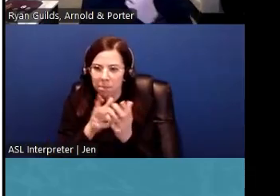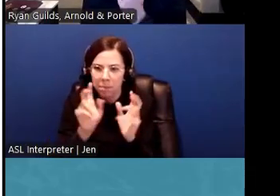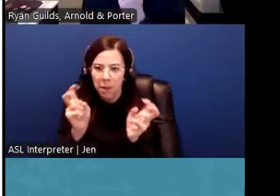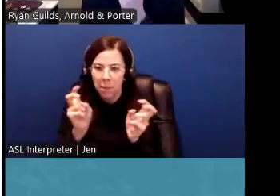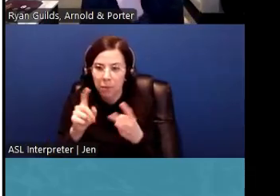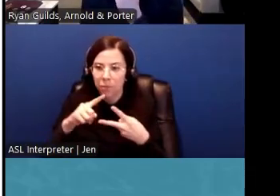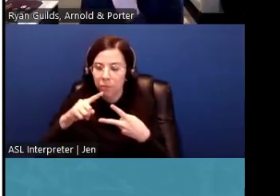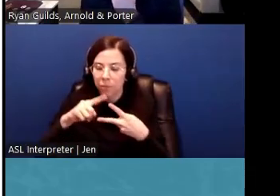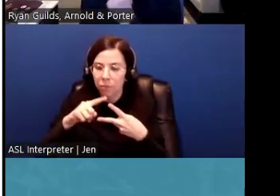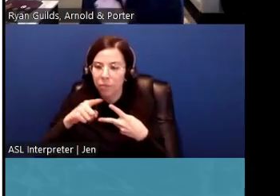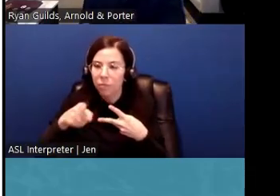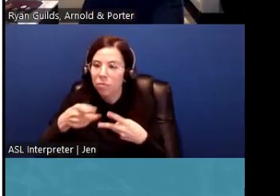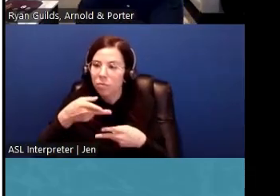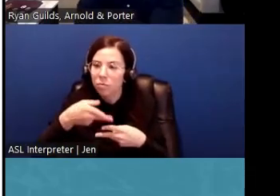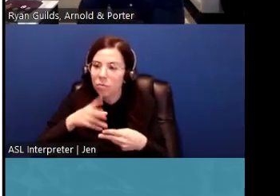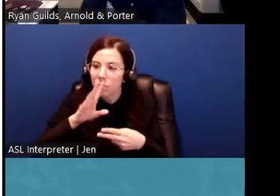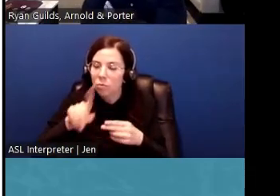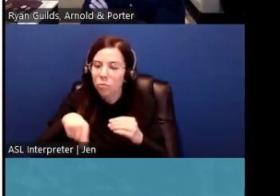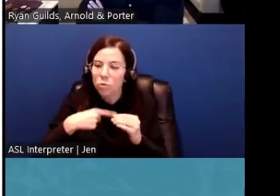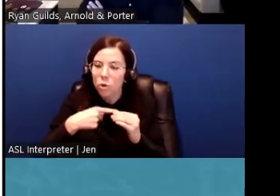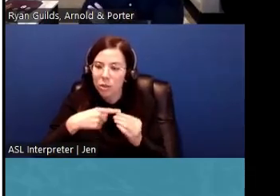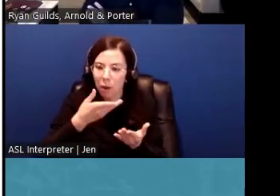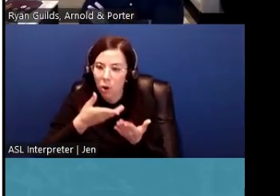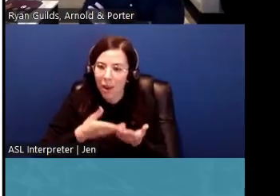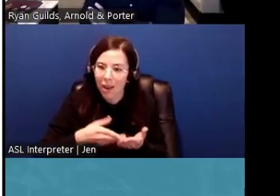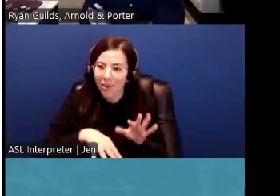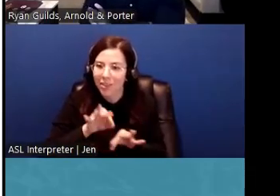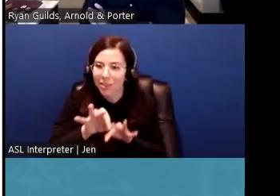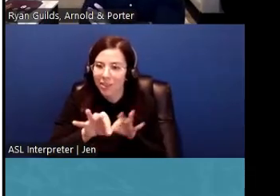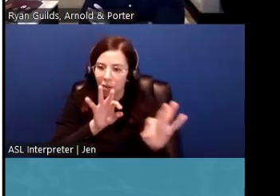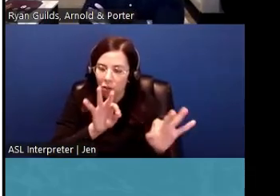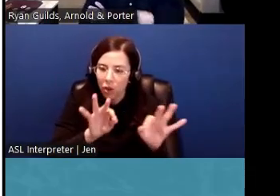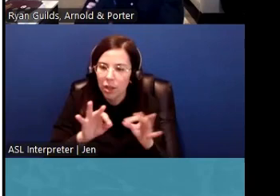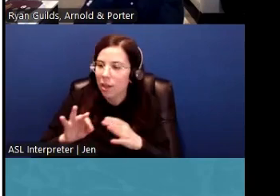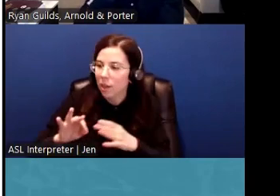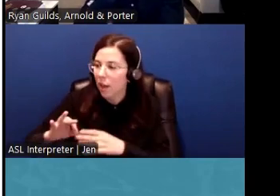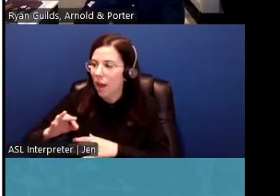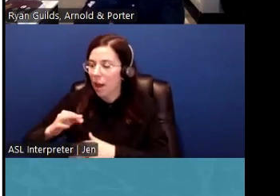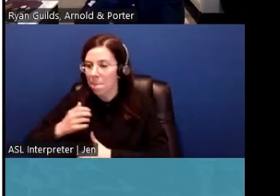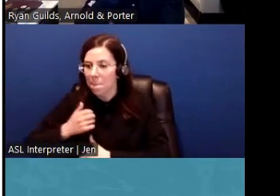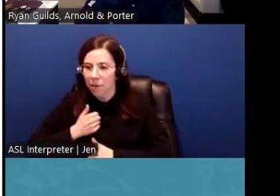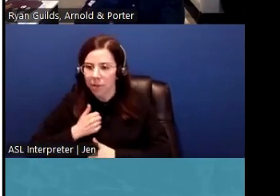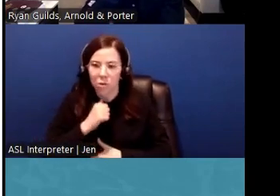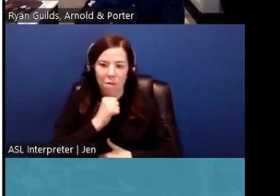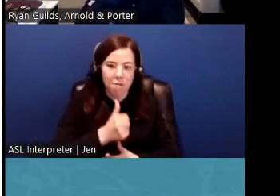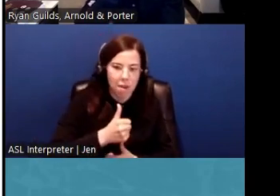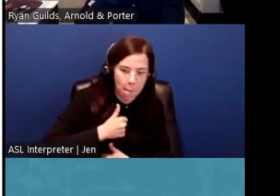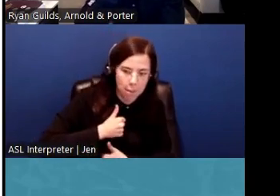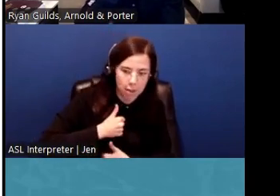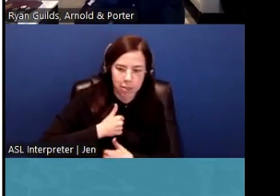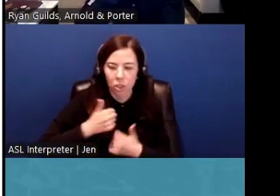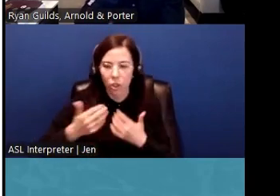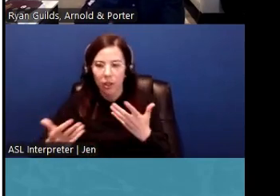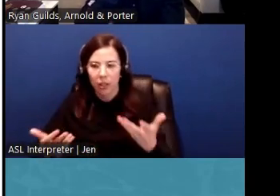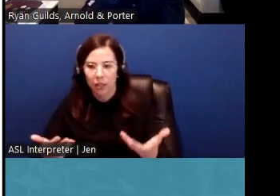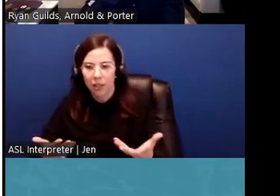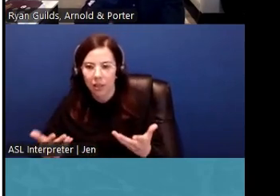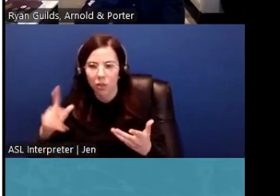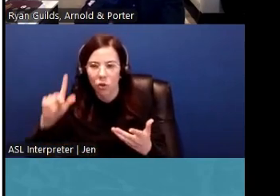one is, you talked about discovery and the difference between military and civilian with regard to the government. But the question is, can you explain